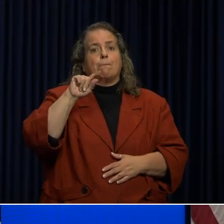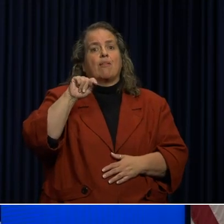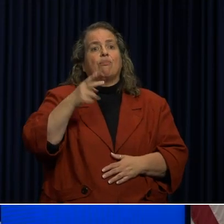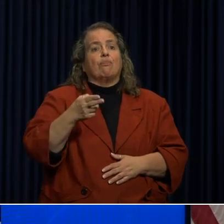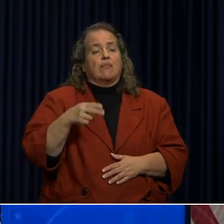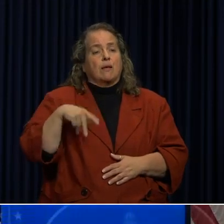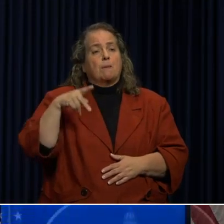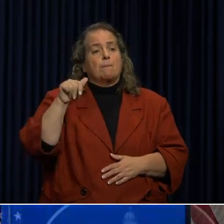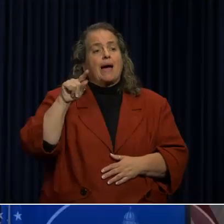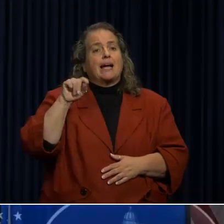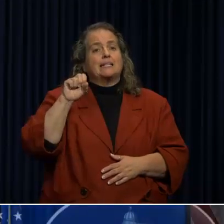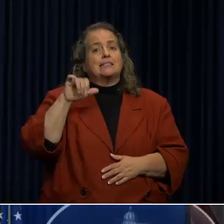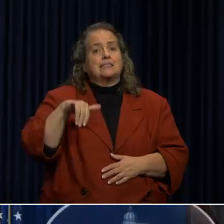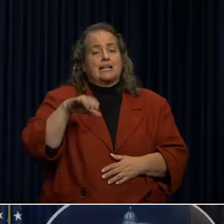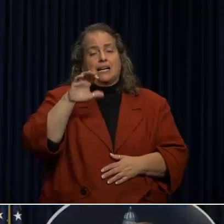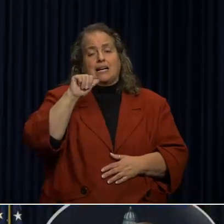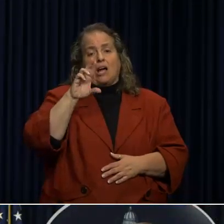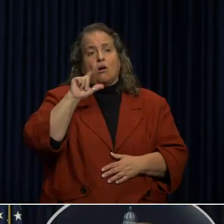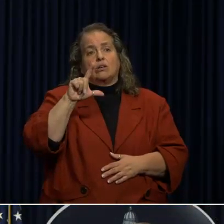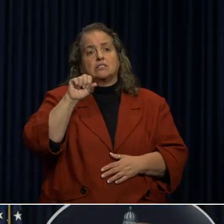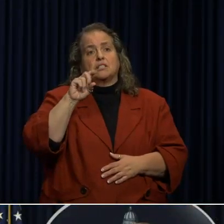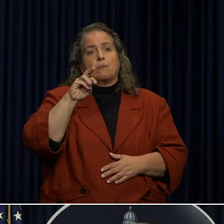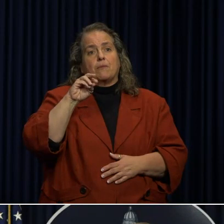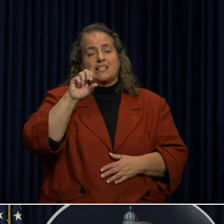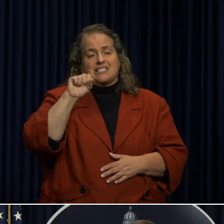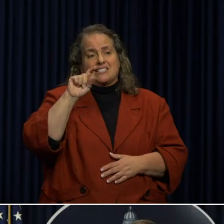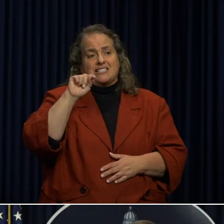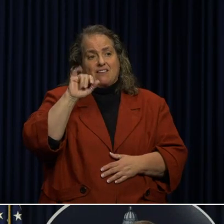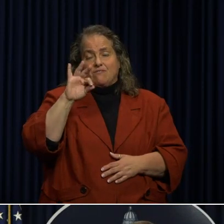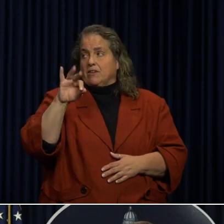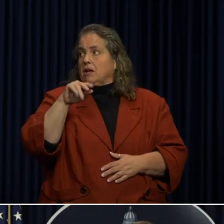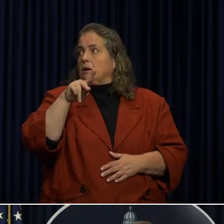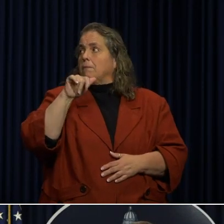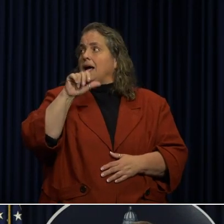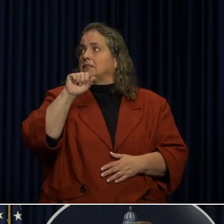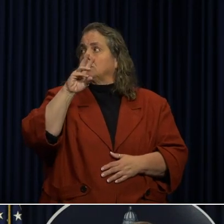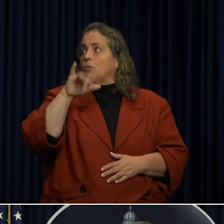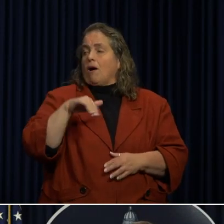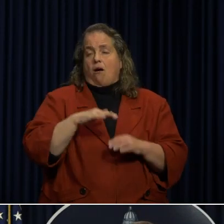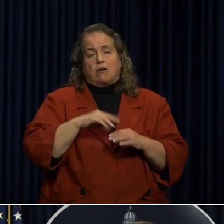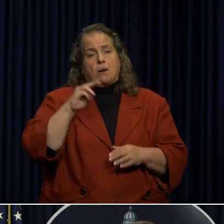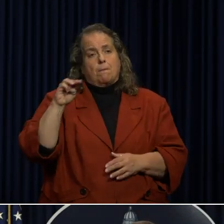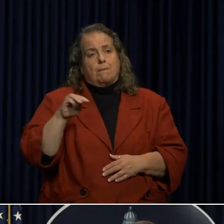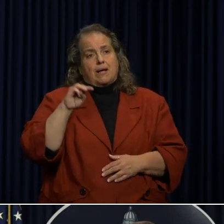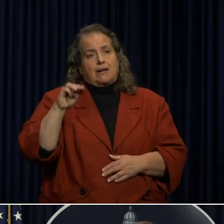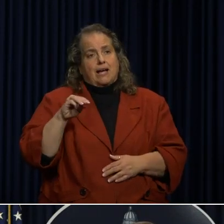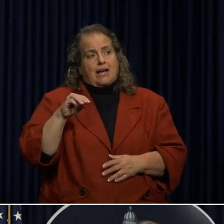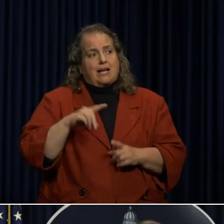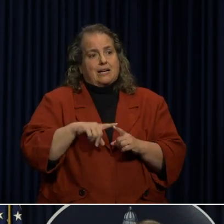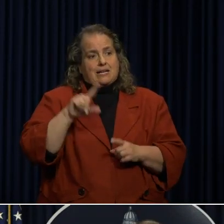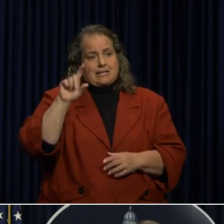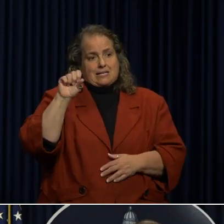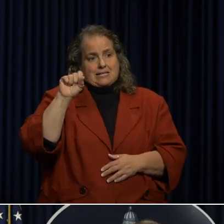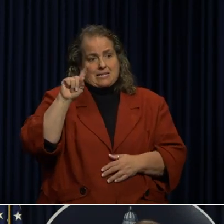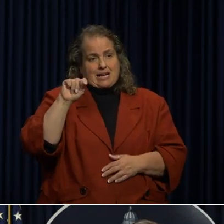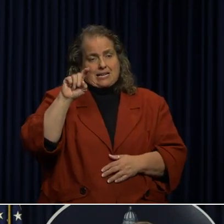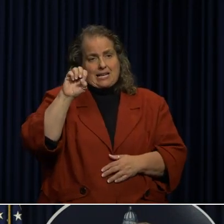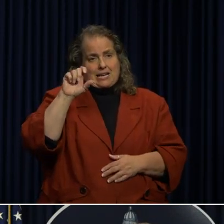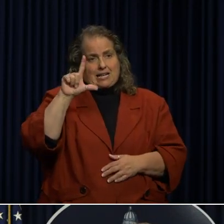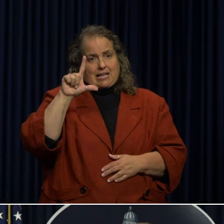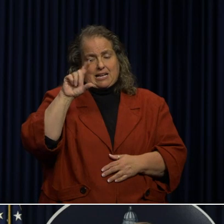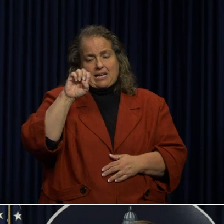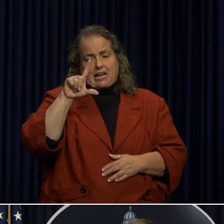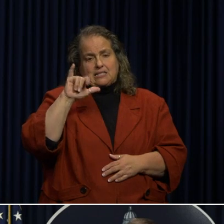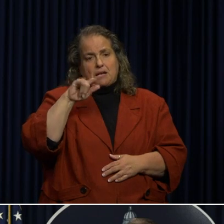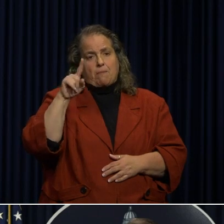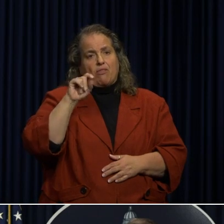Patsy Carol Stith passed away on Monday at St. Elizabeth Hospital in Fort Thomas.